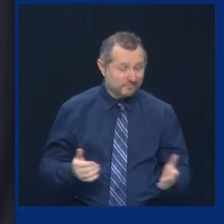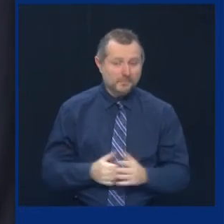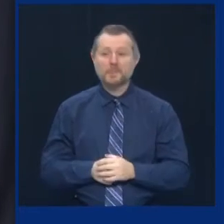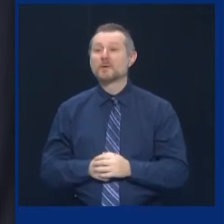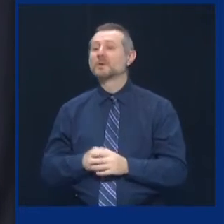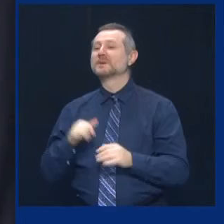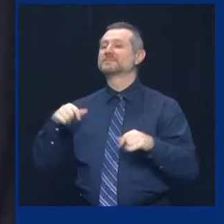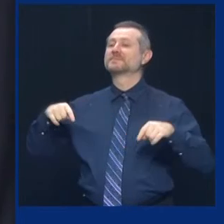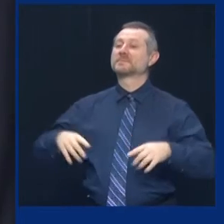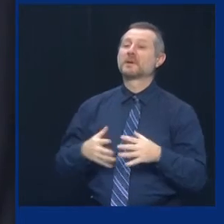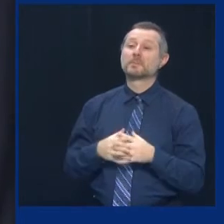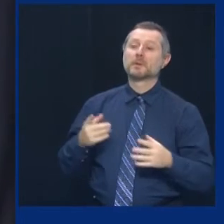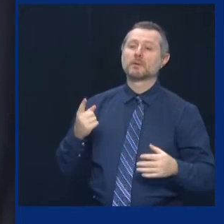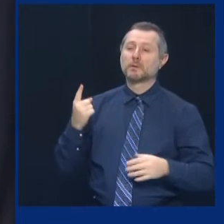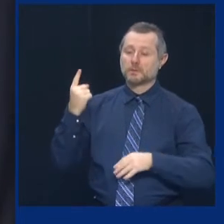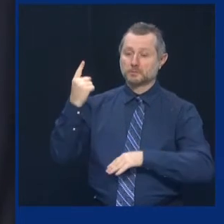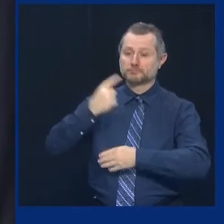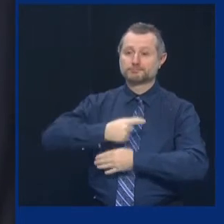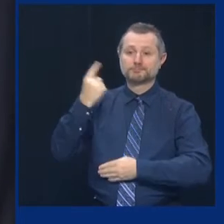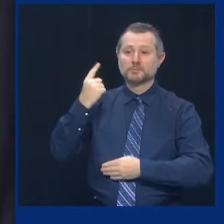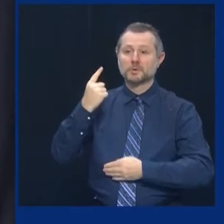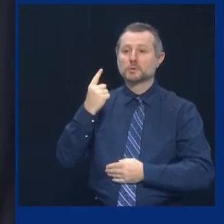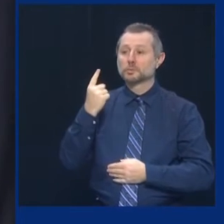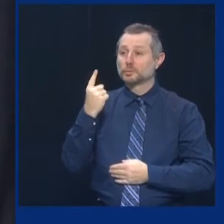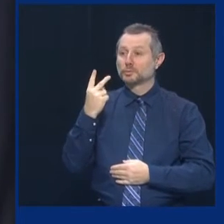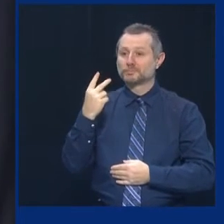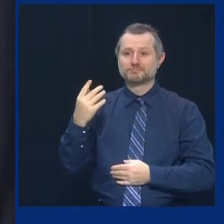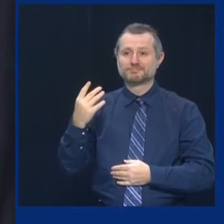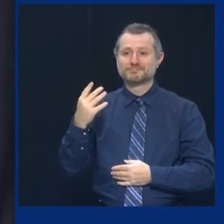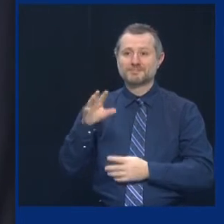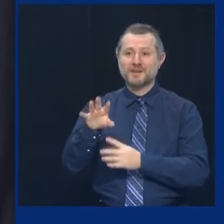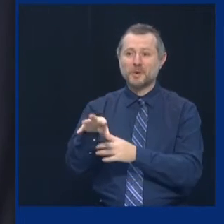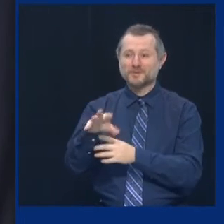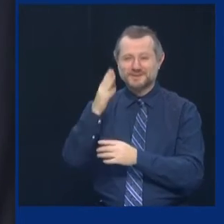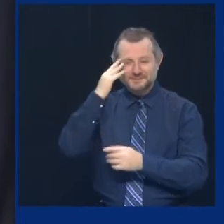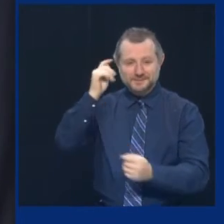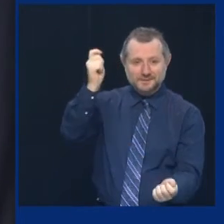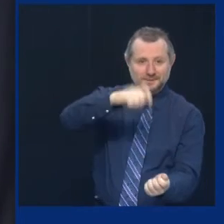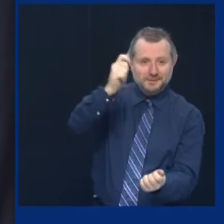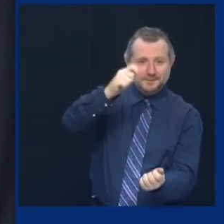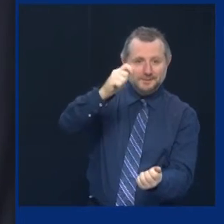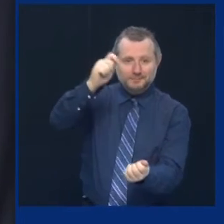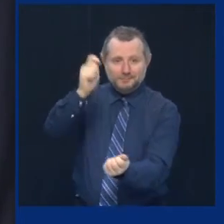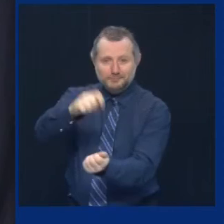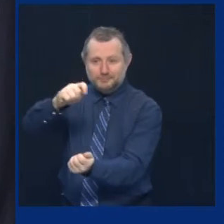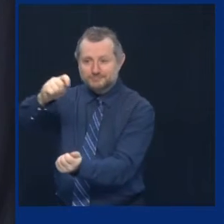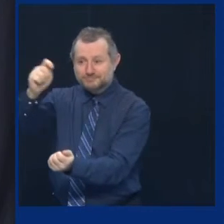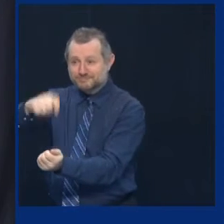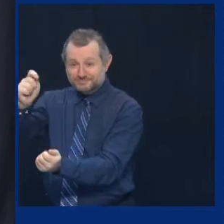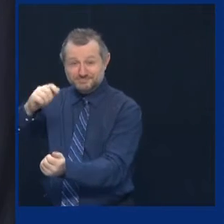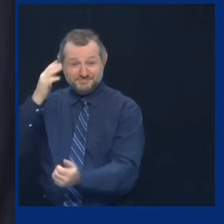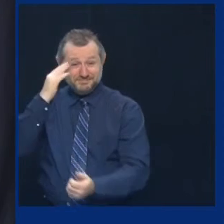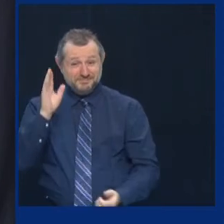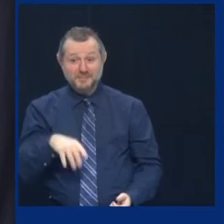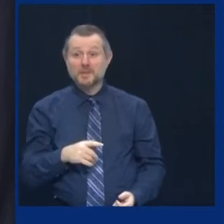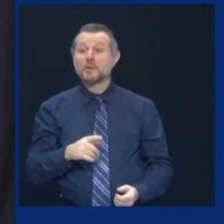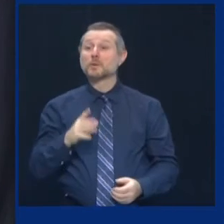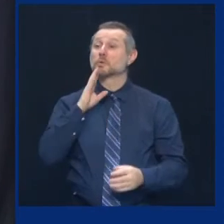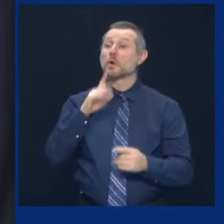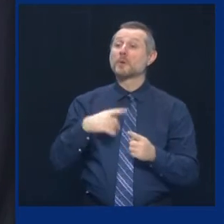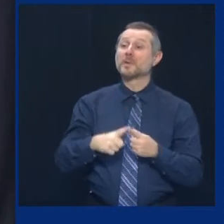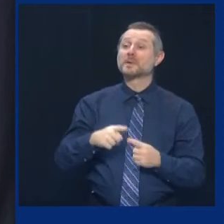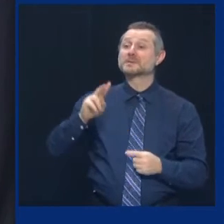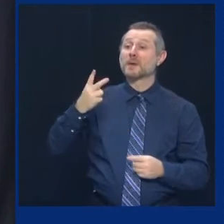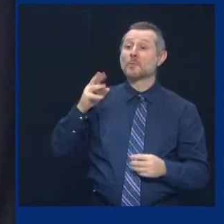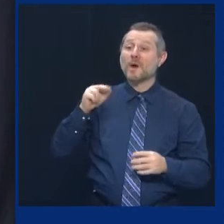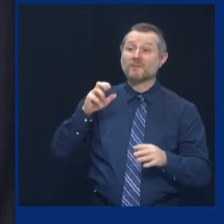two. You know, they talk about a second wave. There has been no second wave. This would be the second wave.